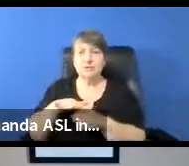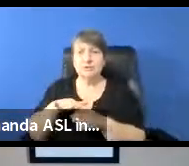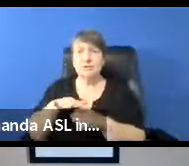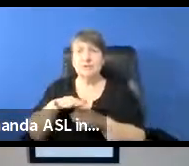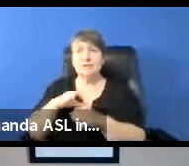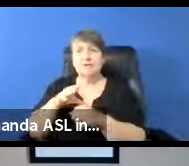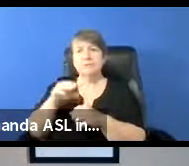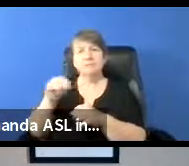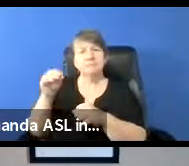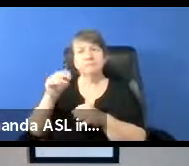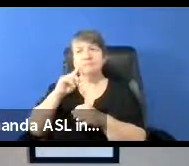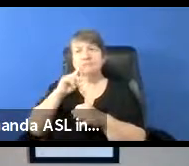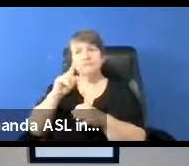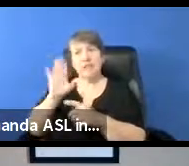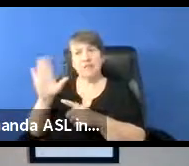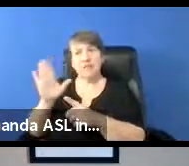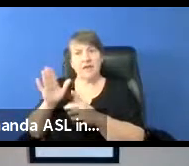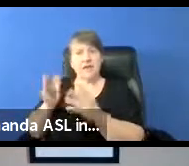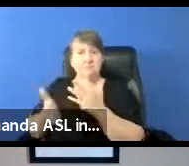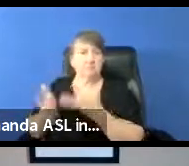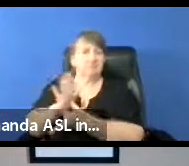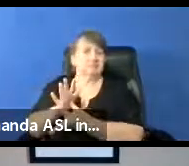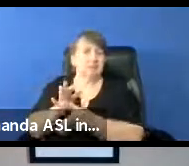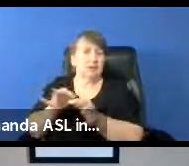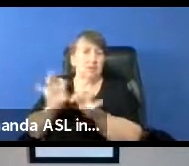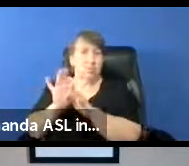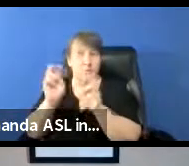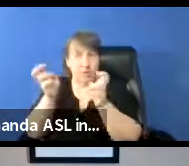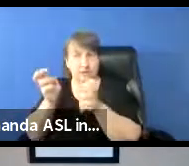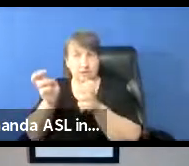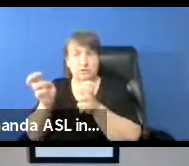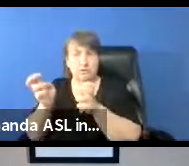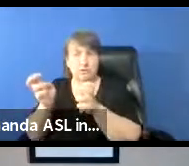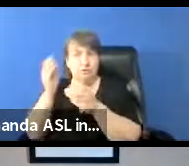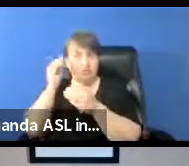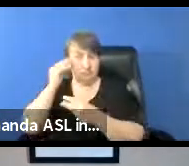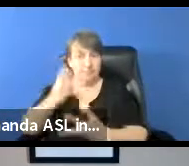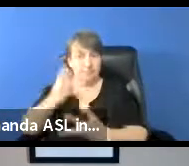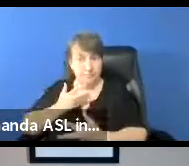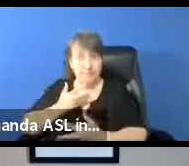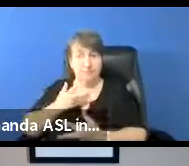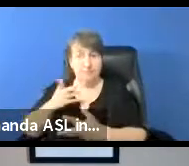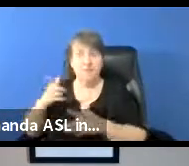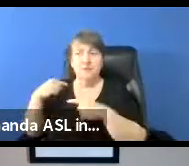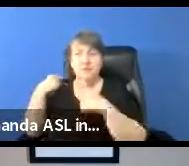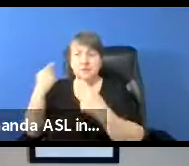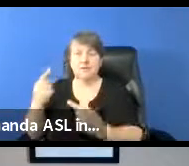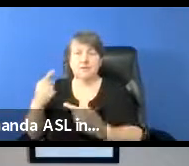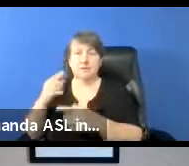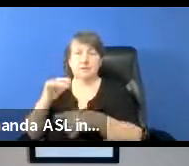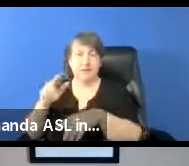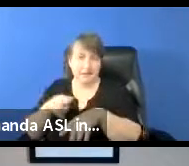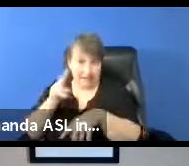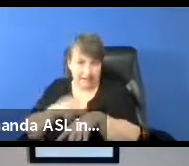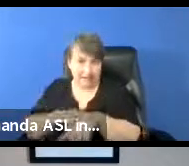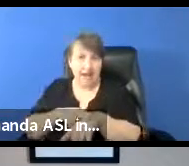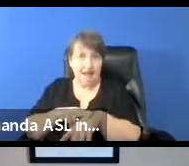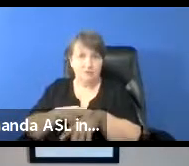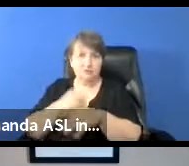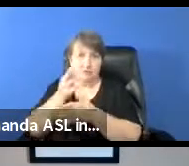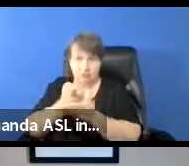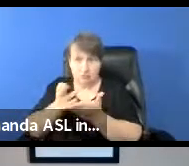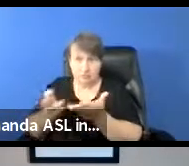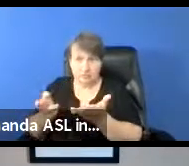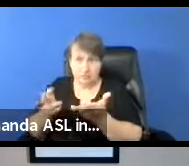their most important issue back to us has been the natural